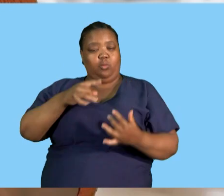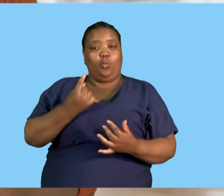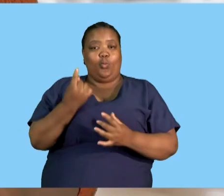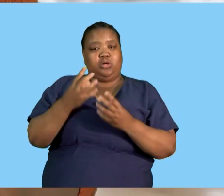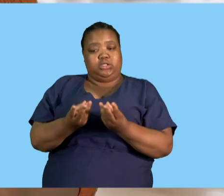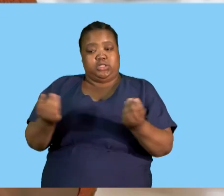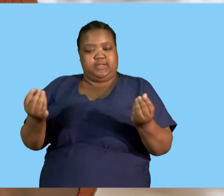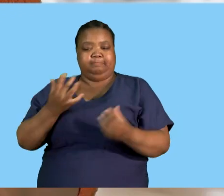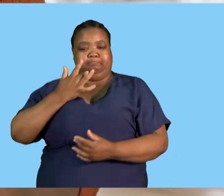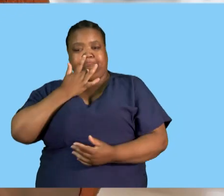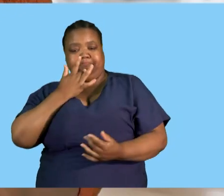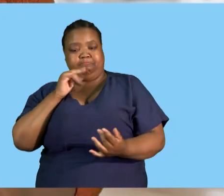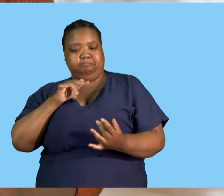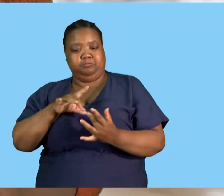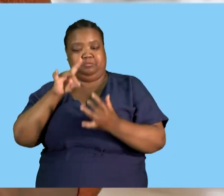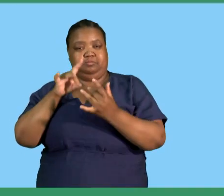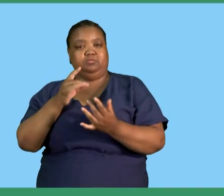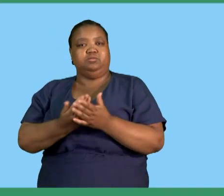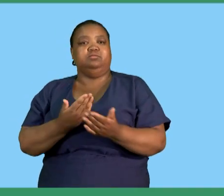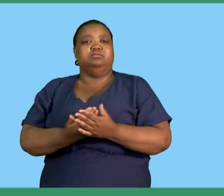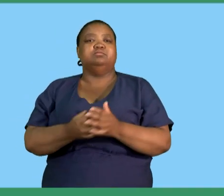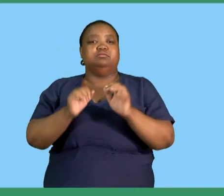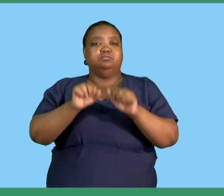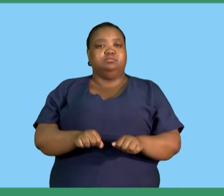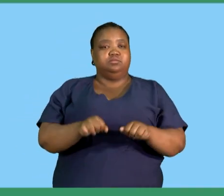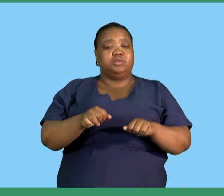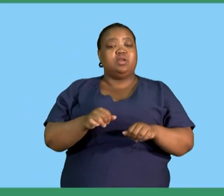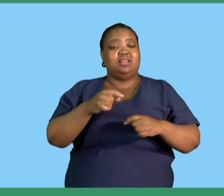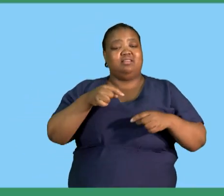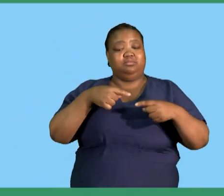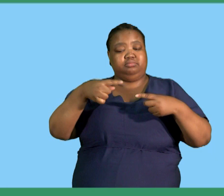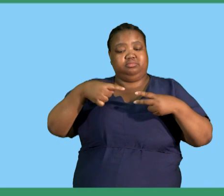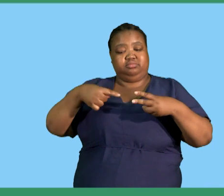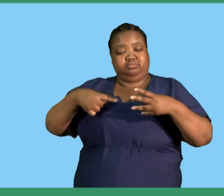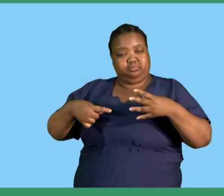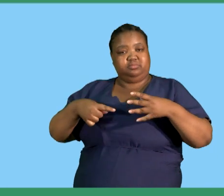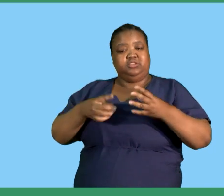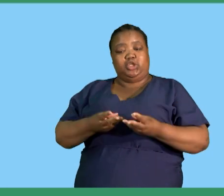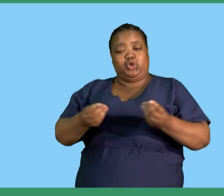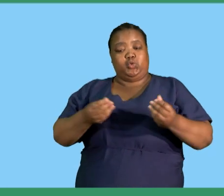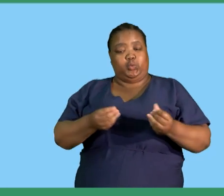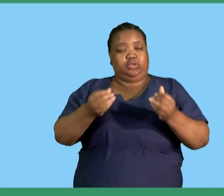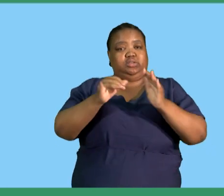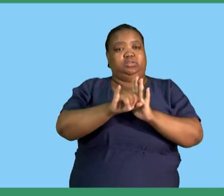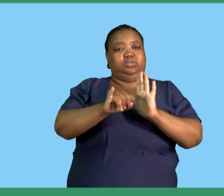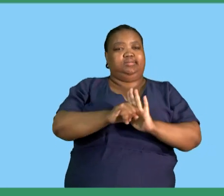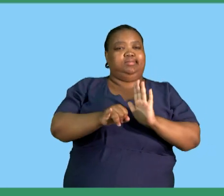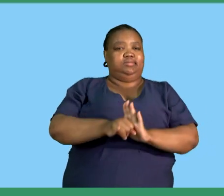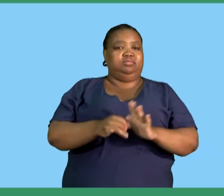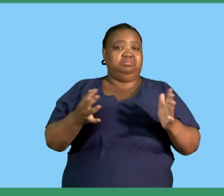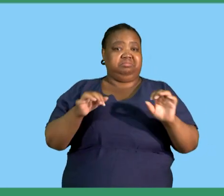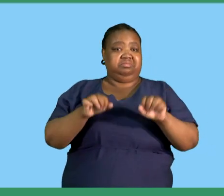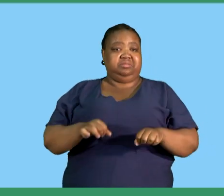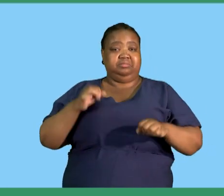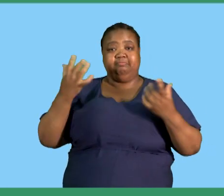one solution that we prefer. So you need to identify all the different possible solutions. Like I just said, use